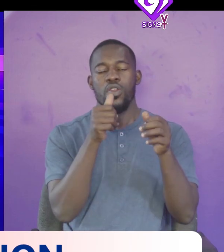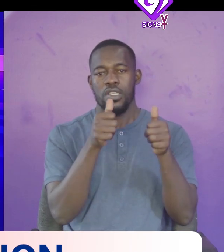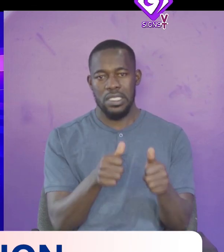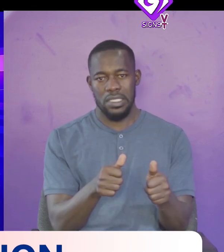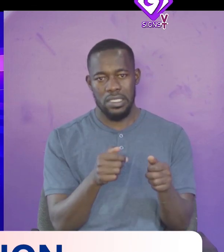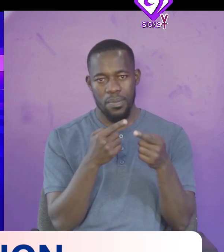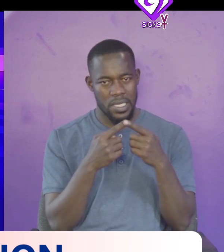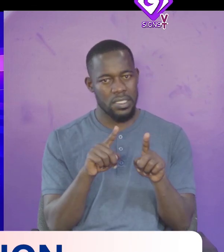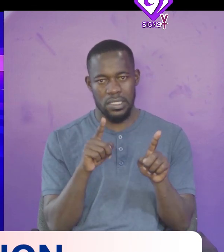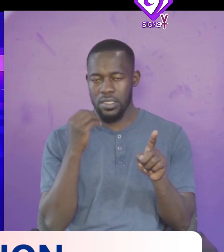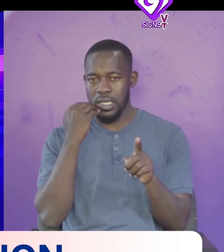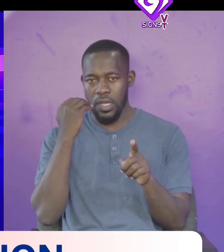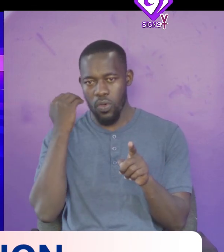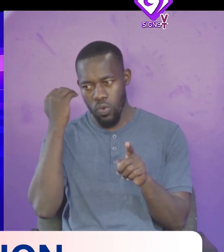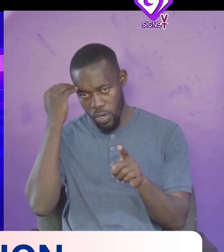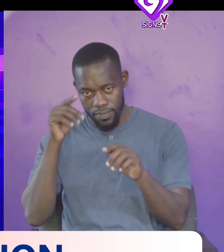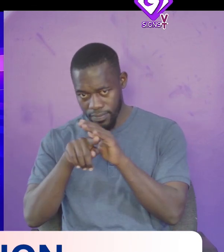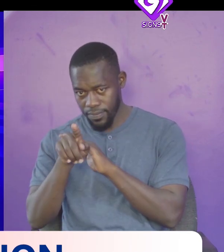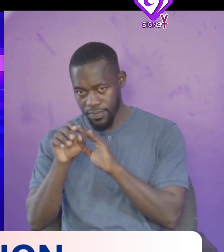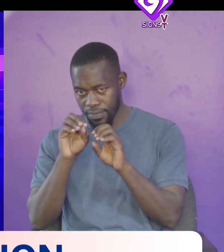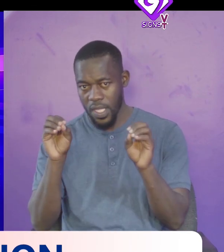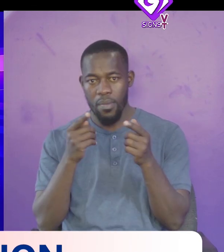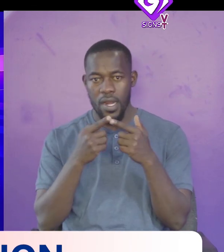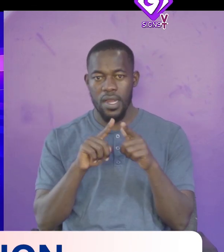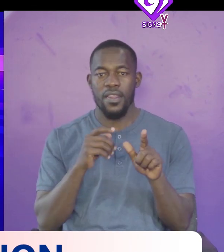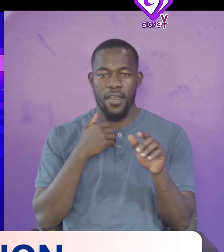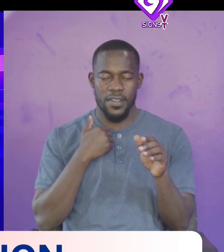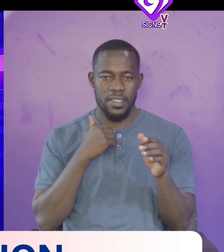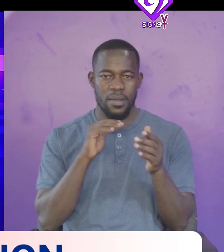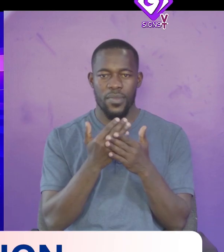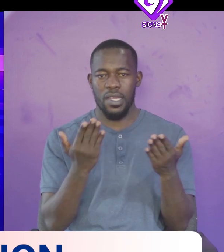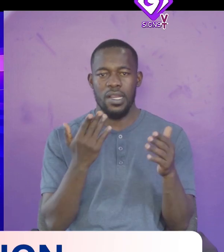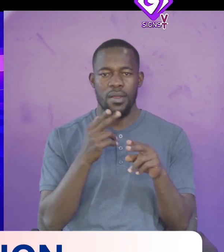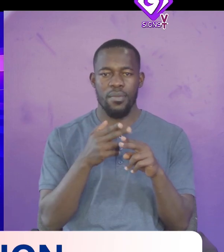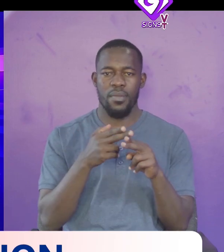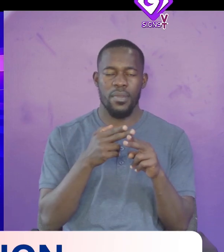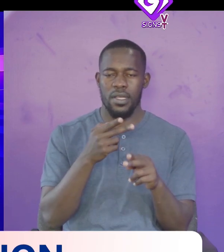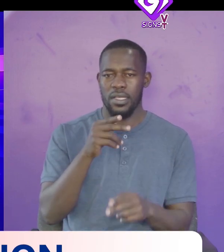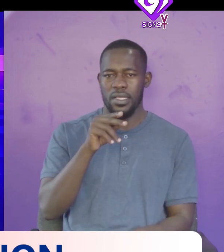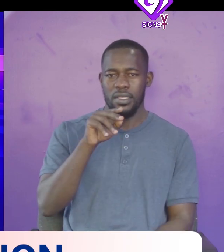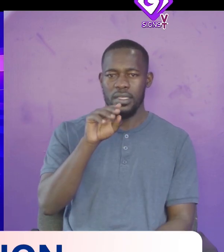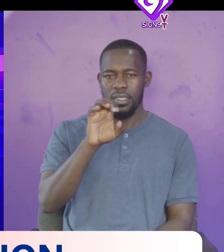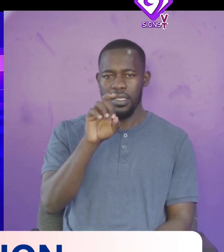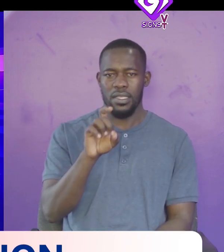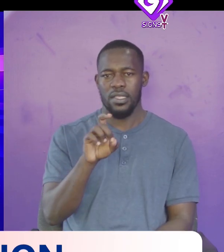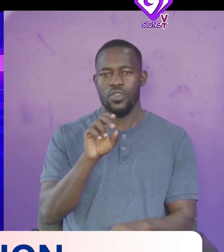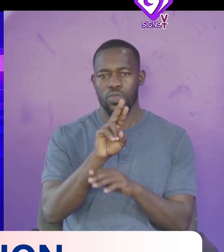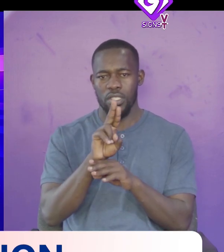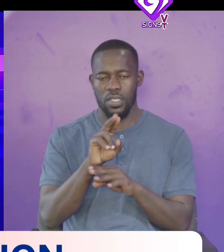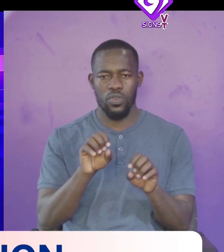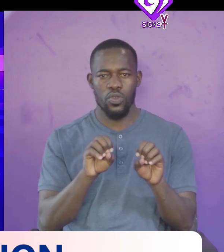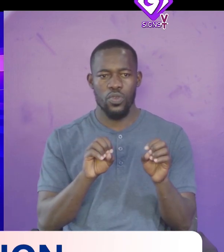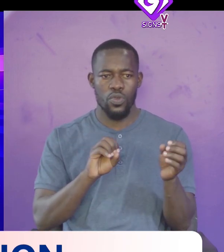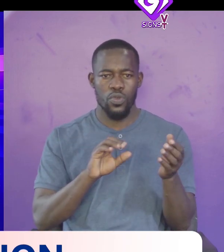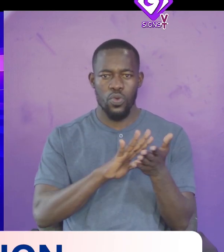in the court of appeal. Right. But they took something called a stay of execution. That is what they are using now to clear independent candidates.